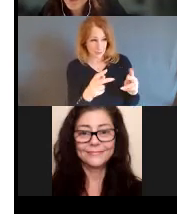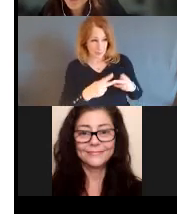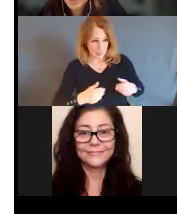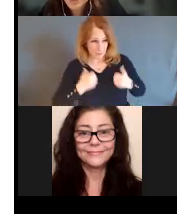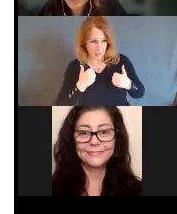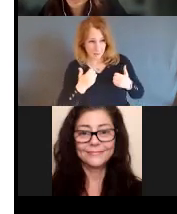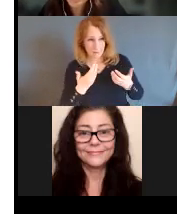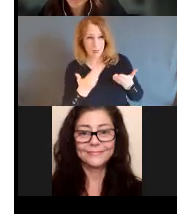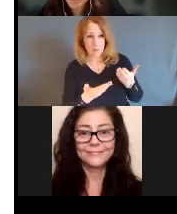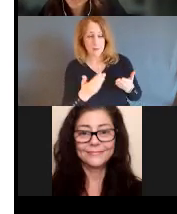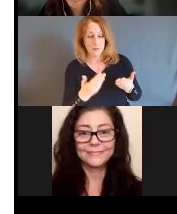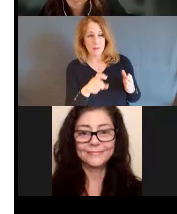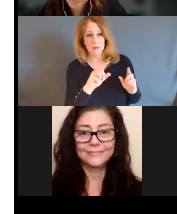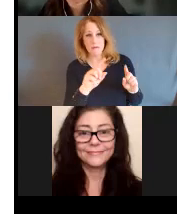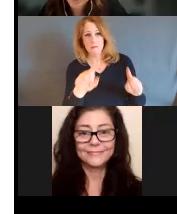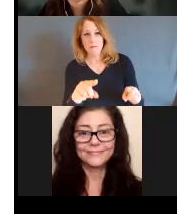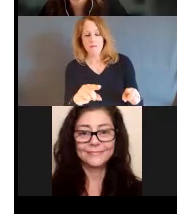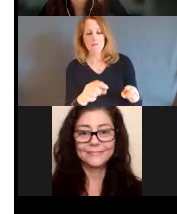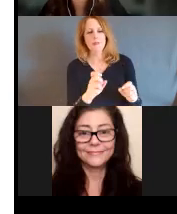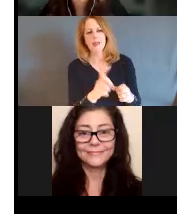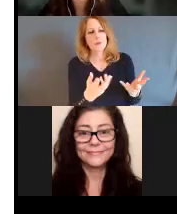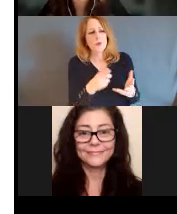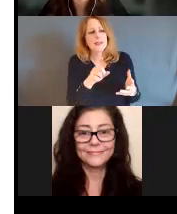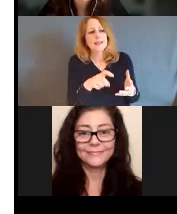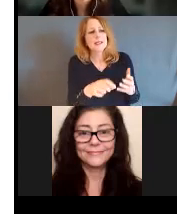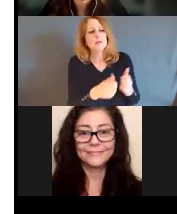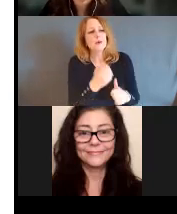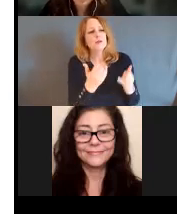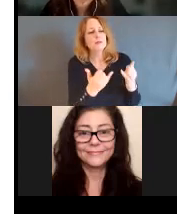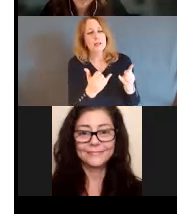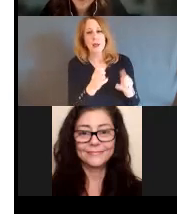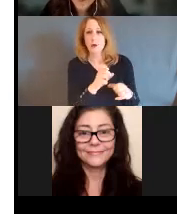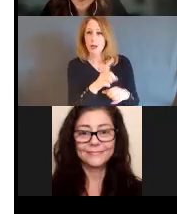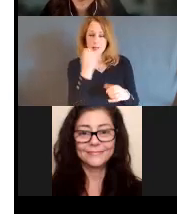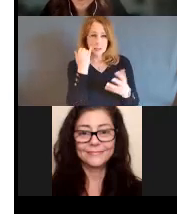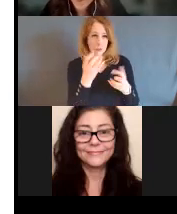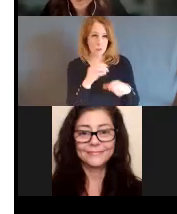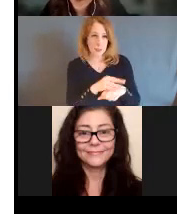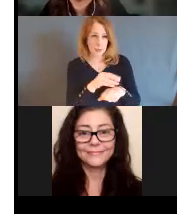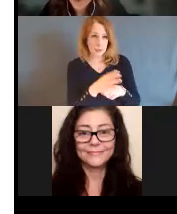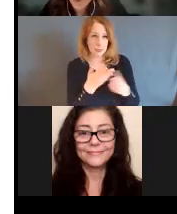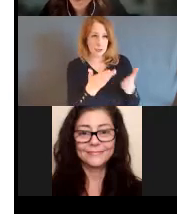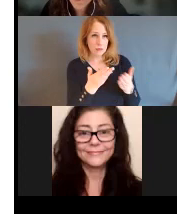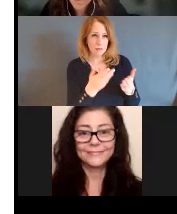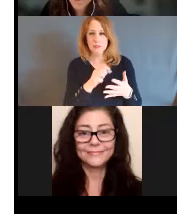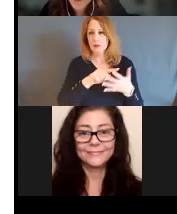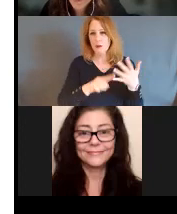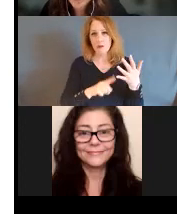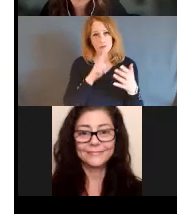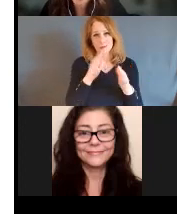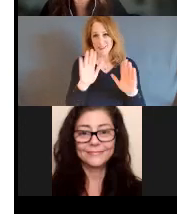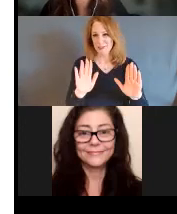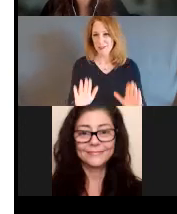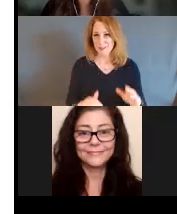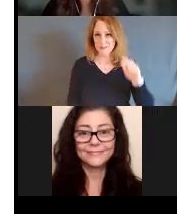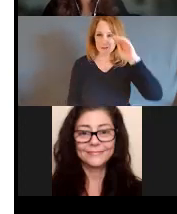what he feels he most needs right now, asking if he wants counseling services. Yeah, these are all really great.